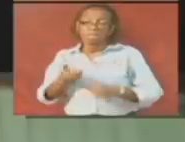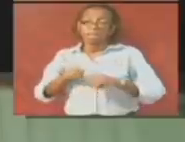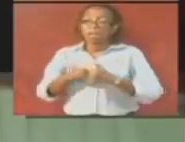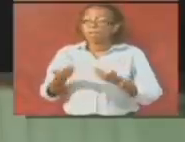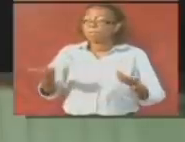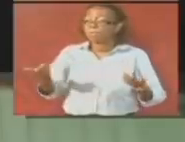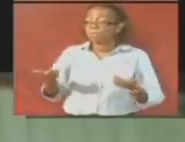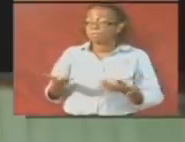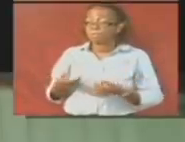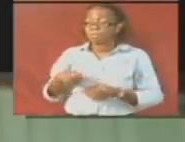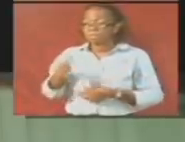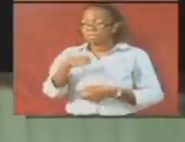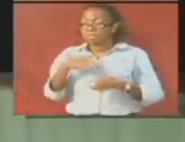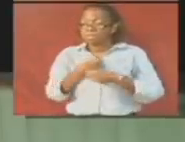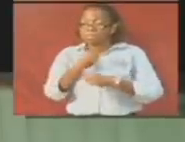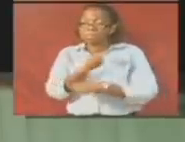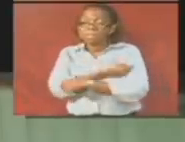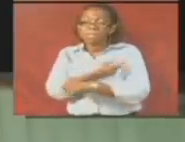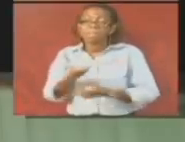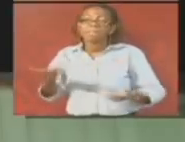a vaccine as yet?